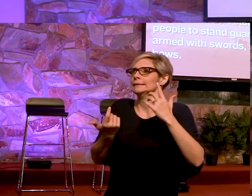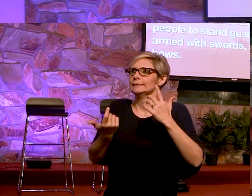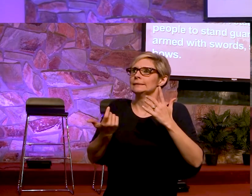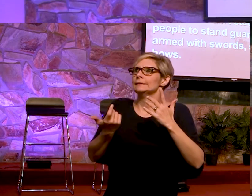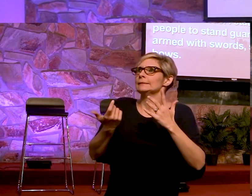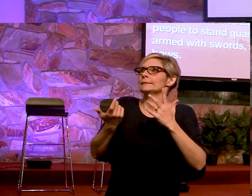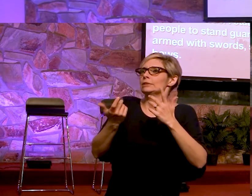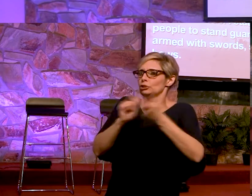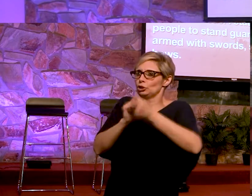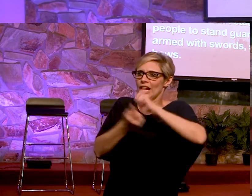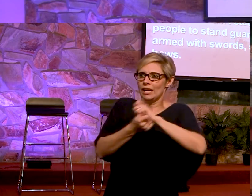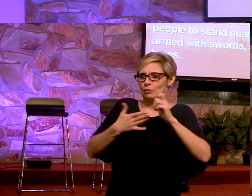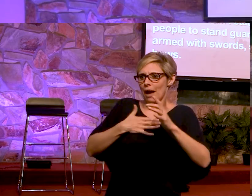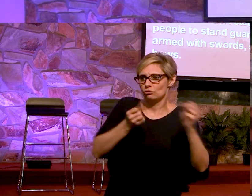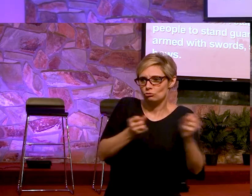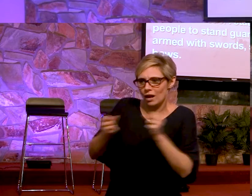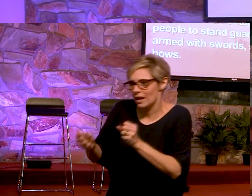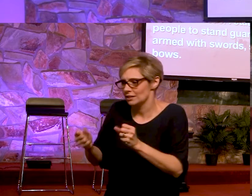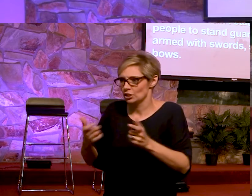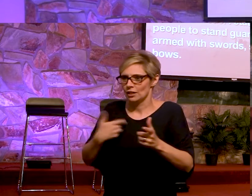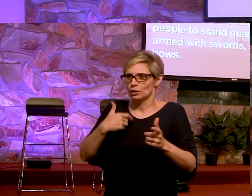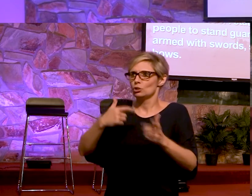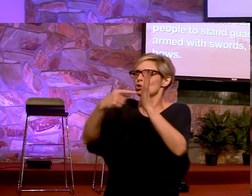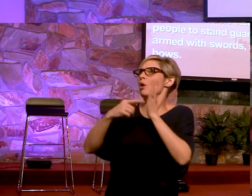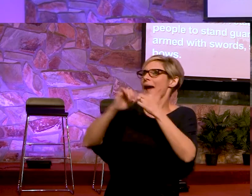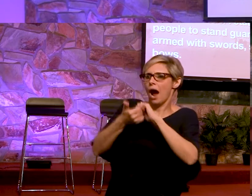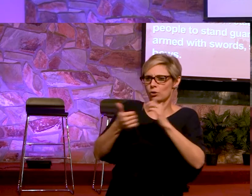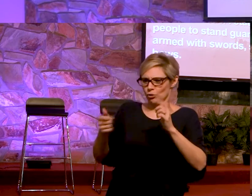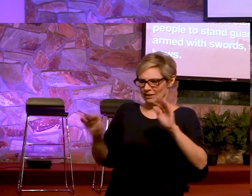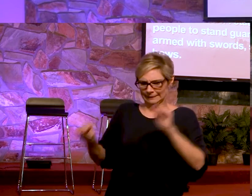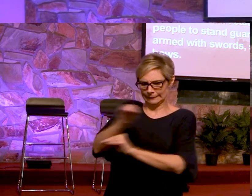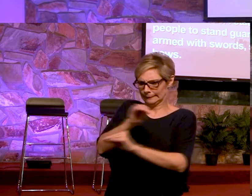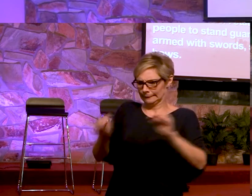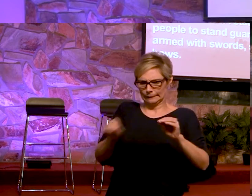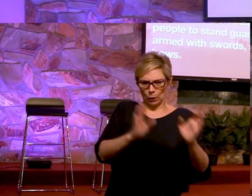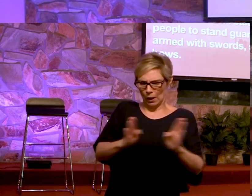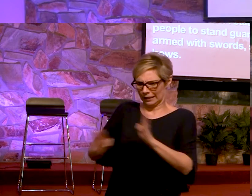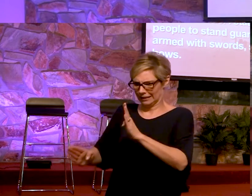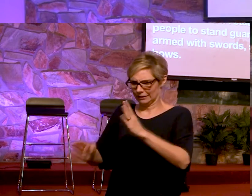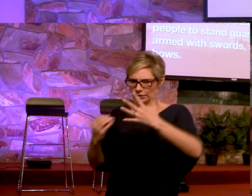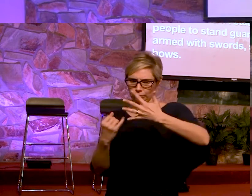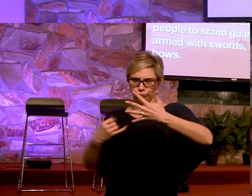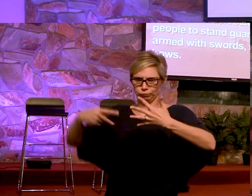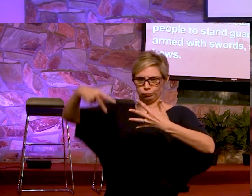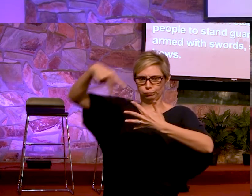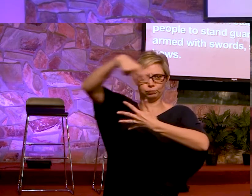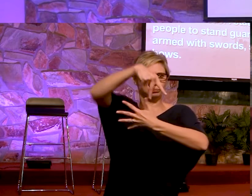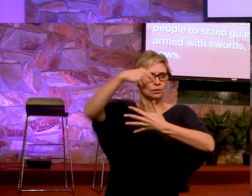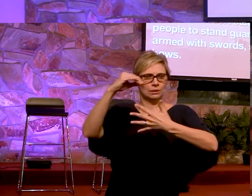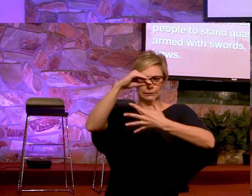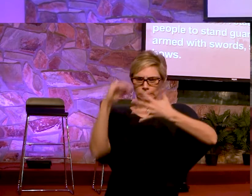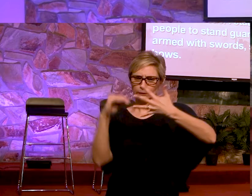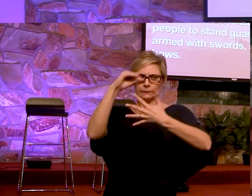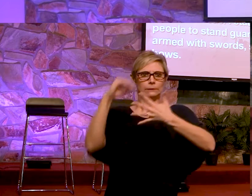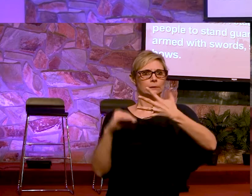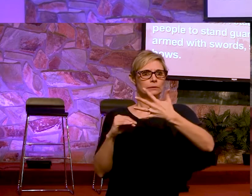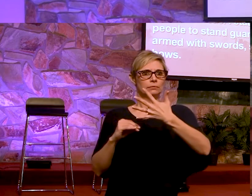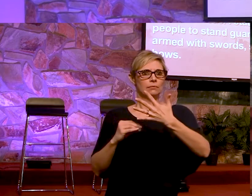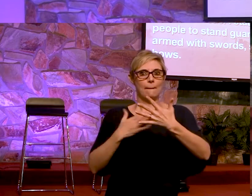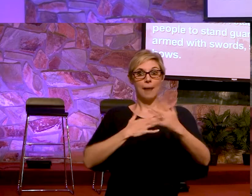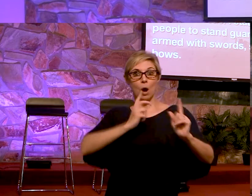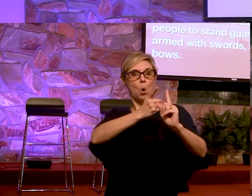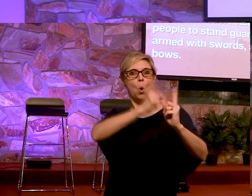re-strategize. Show me where I need to reorganize. Show me where I need to align my goal with your